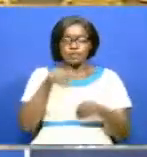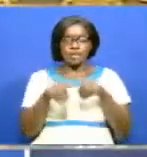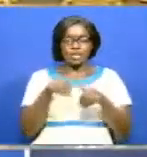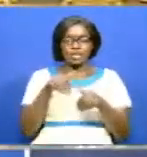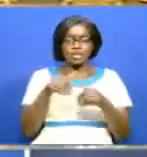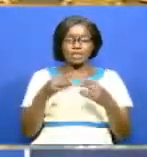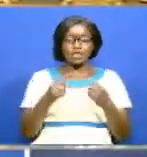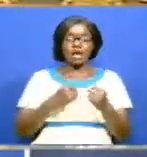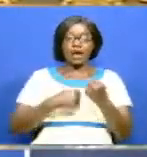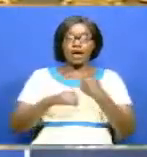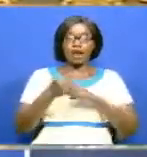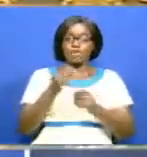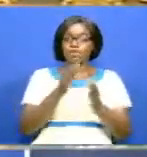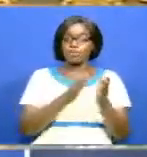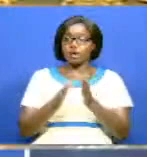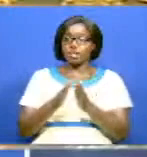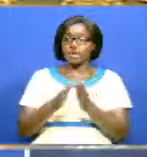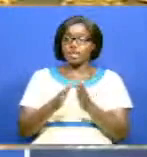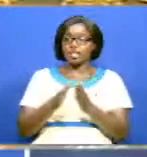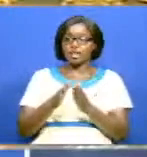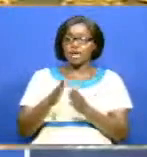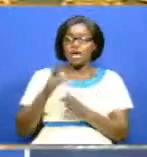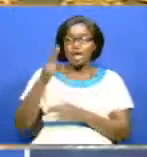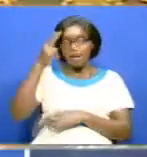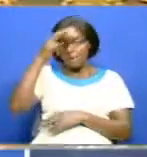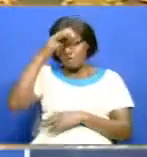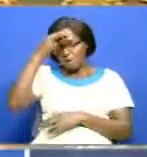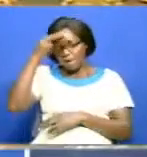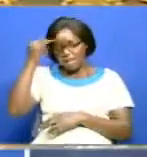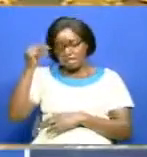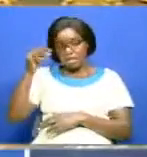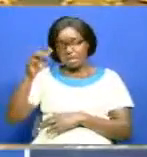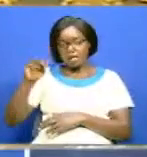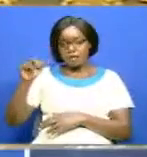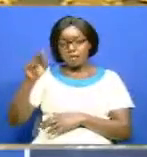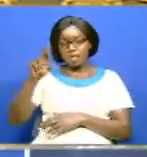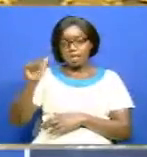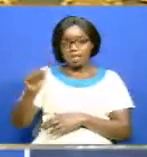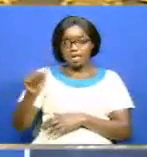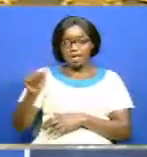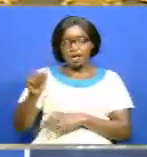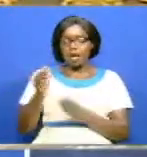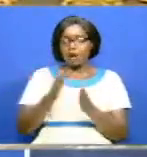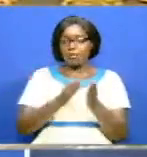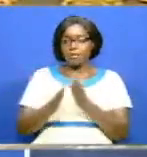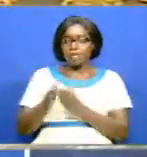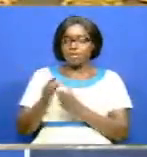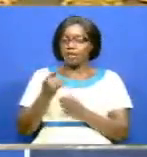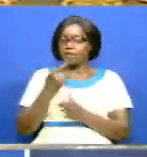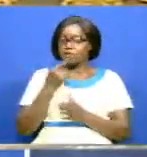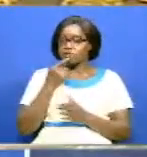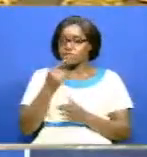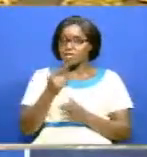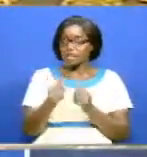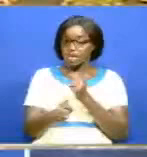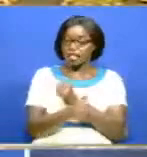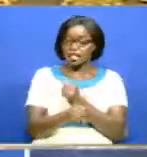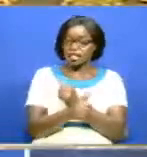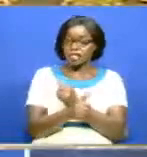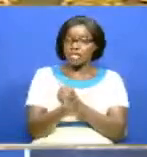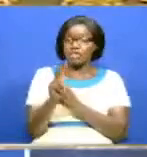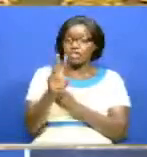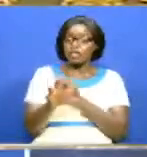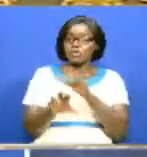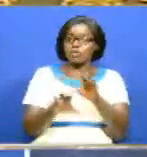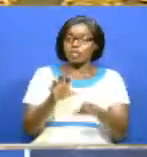Action Plan at the Maasai Mara National Reserve. Balala said the plan will address complex threats faced by two animals, noting